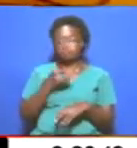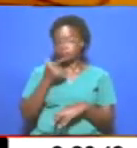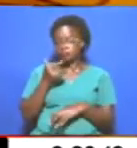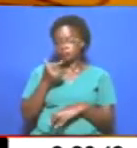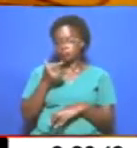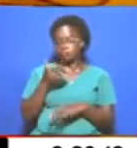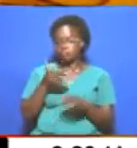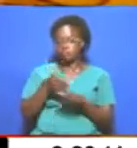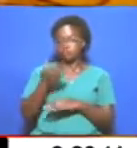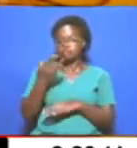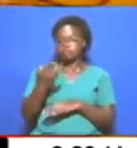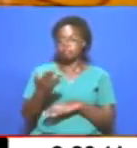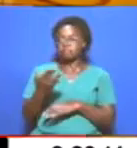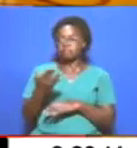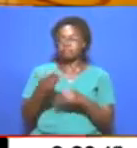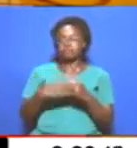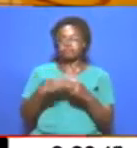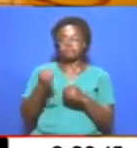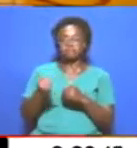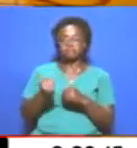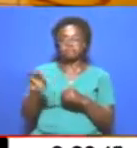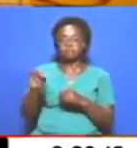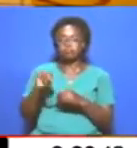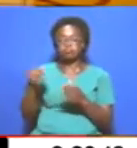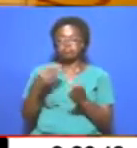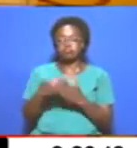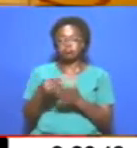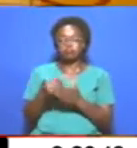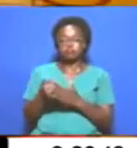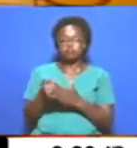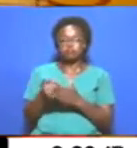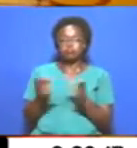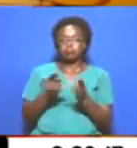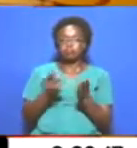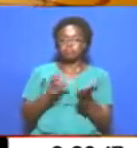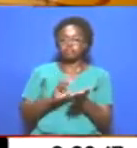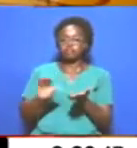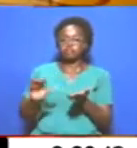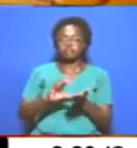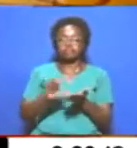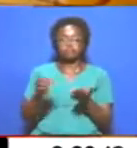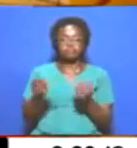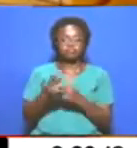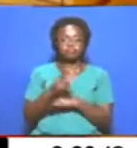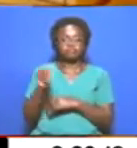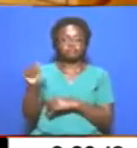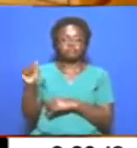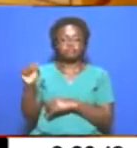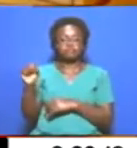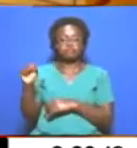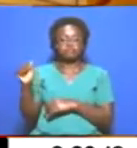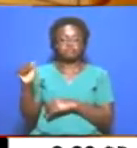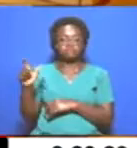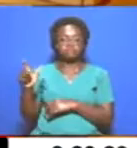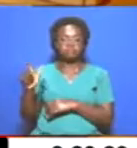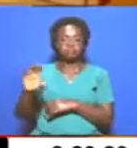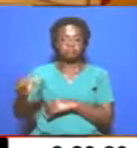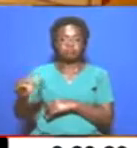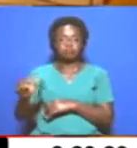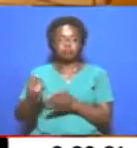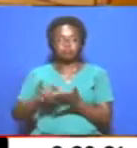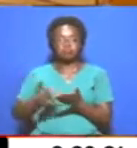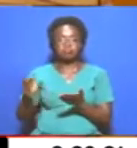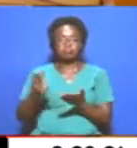over 495 million shillings has already been disbursed to 12 ASEL counties under the cash transfer